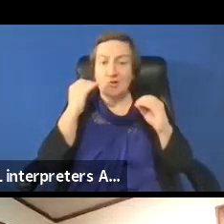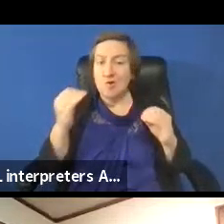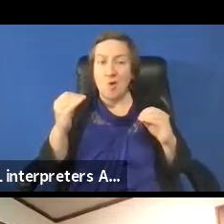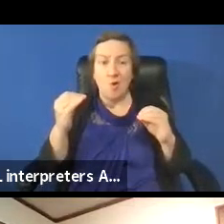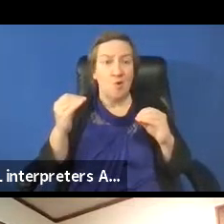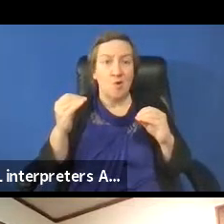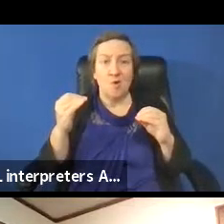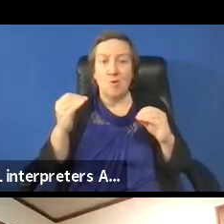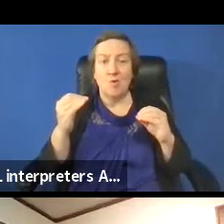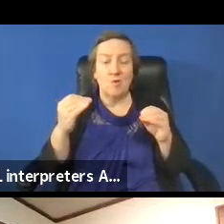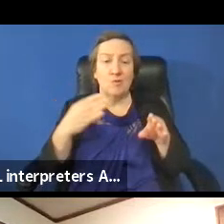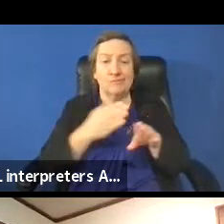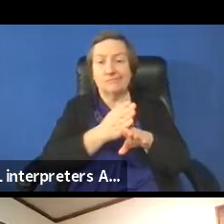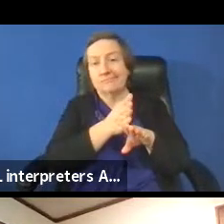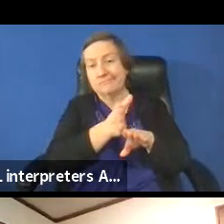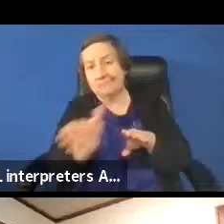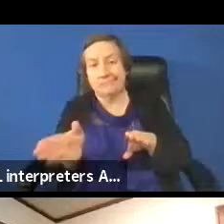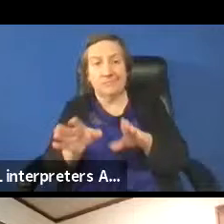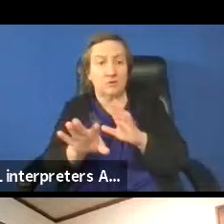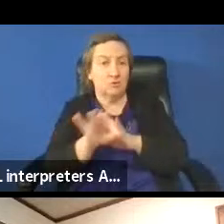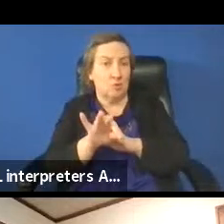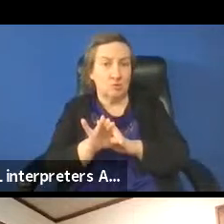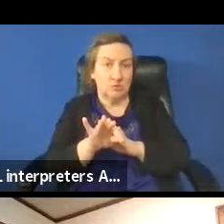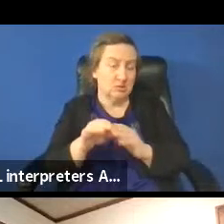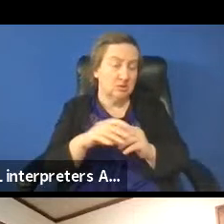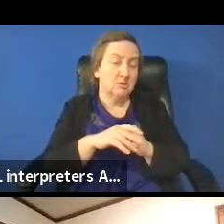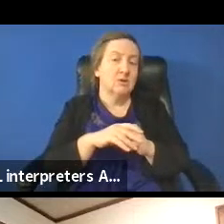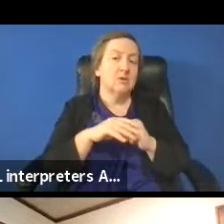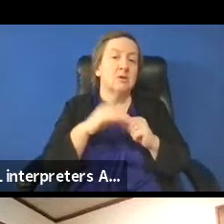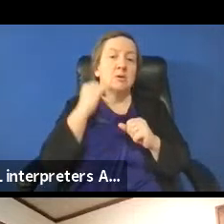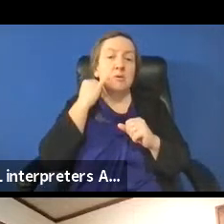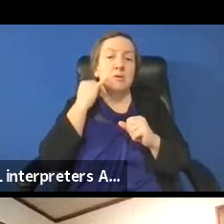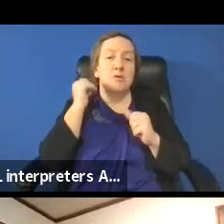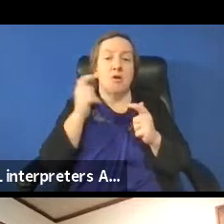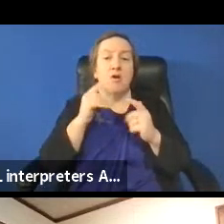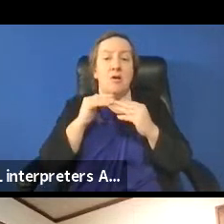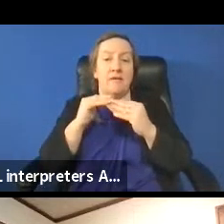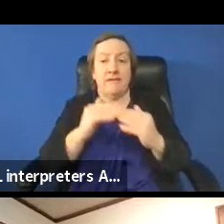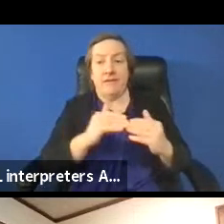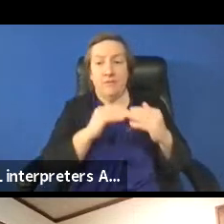interchange was chosen, so all of the equity